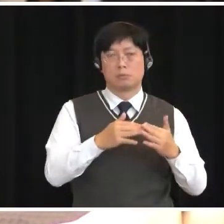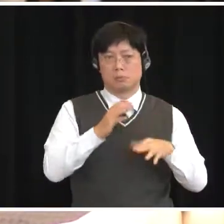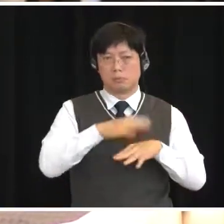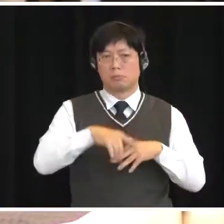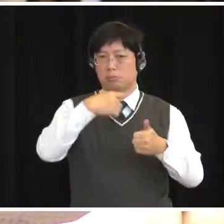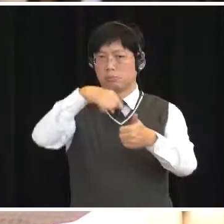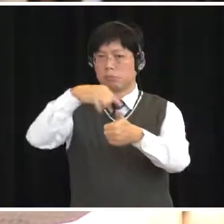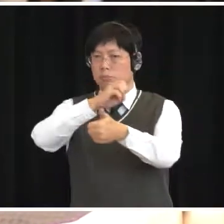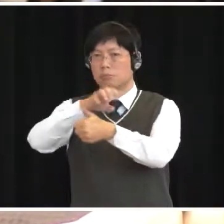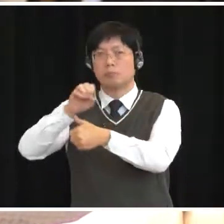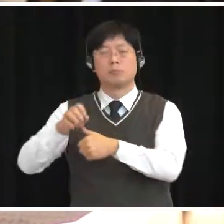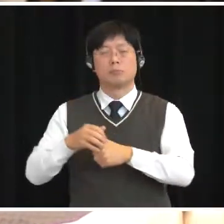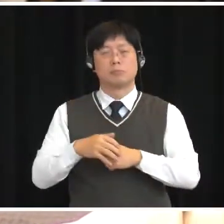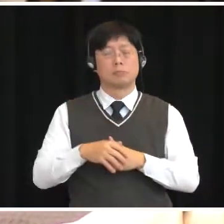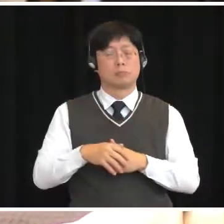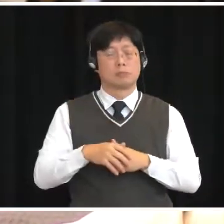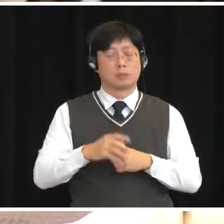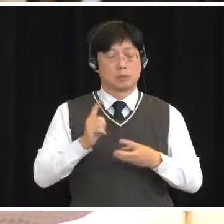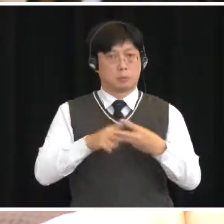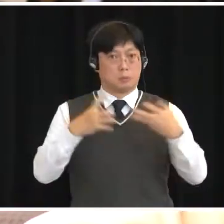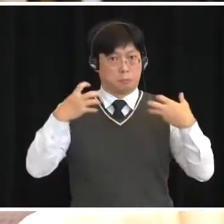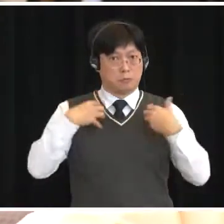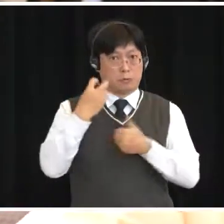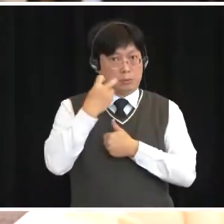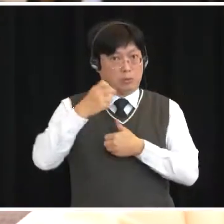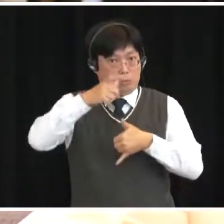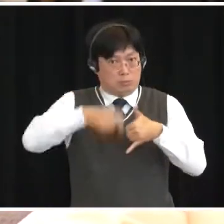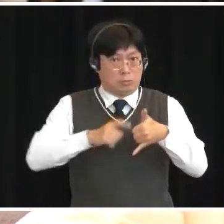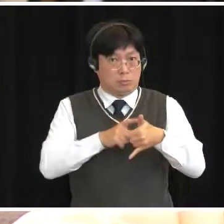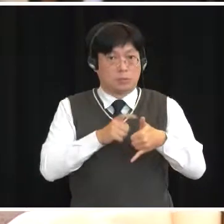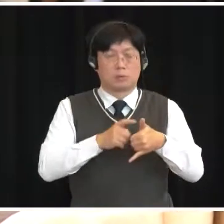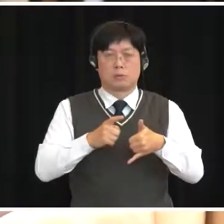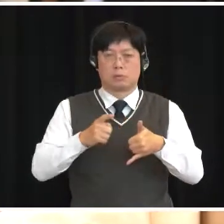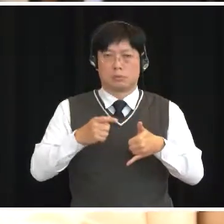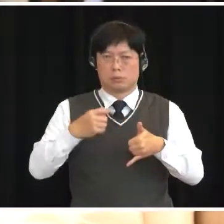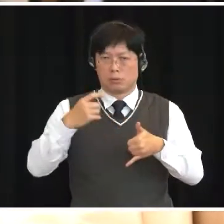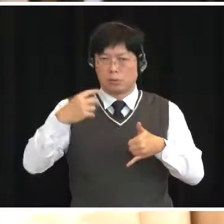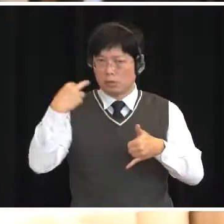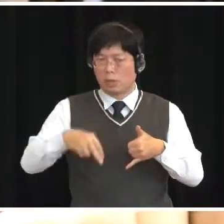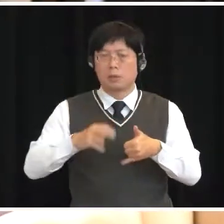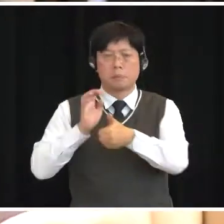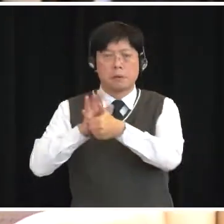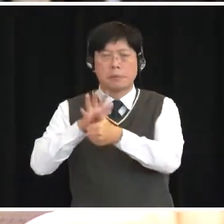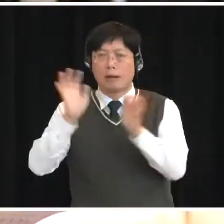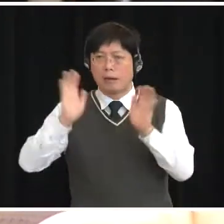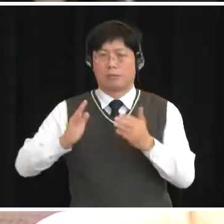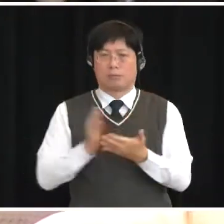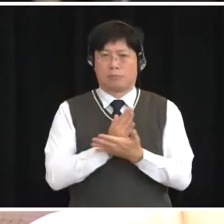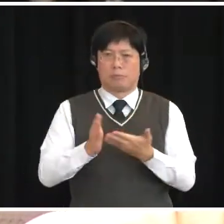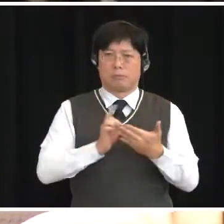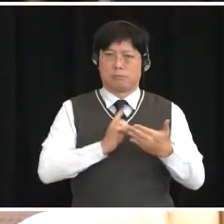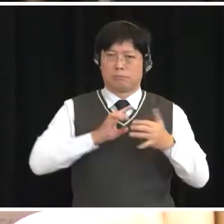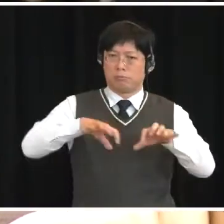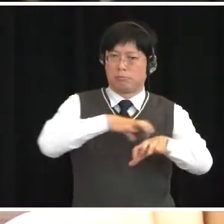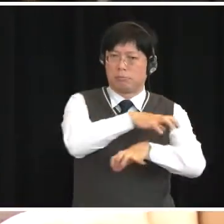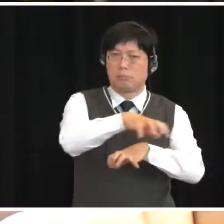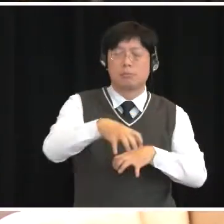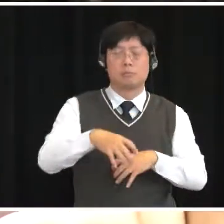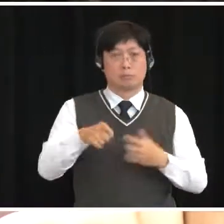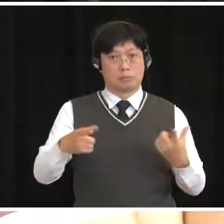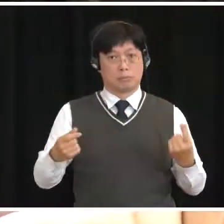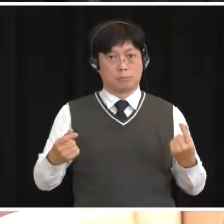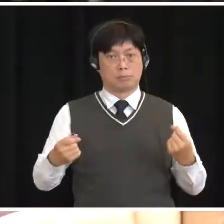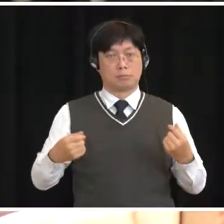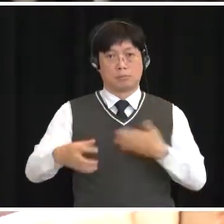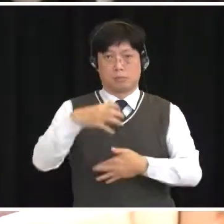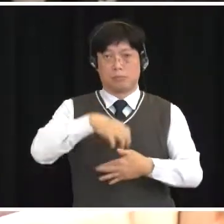we teach the schools or the preschools and the parents or other primary caretakers to evaluate the